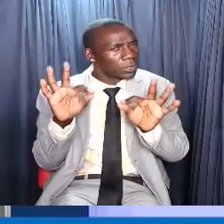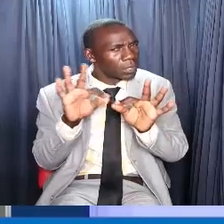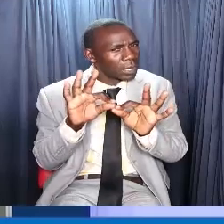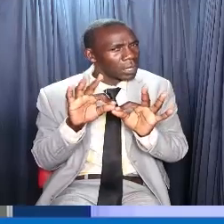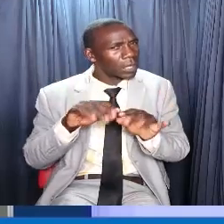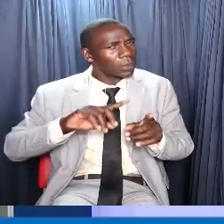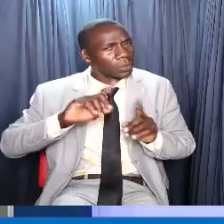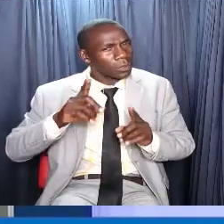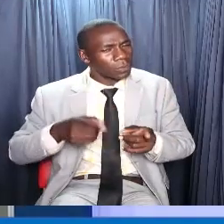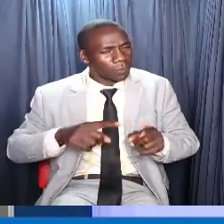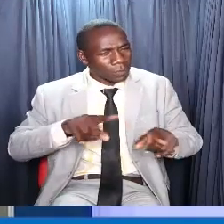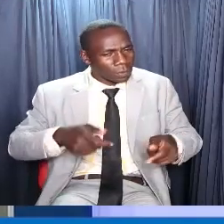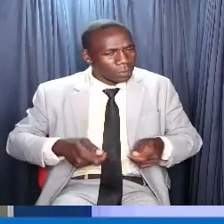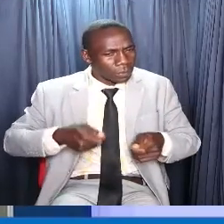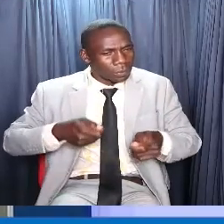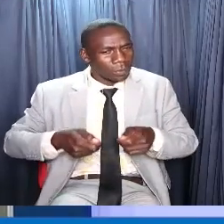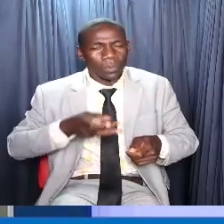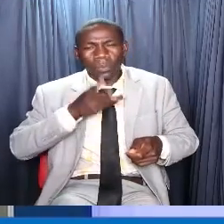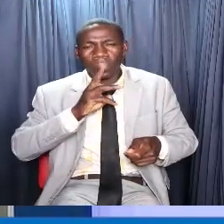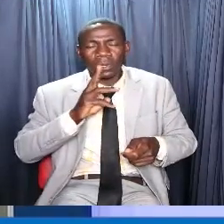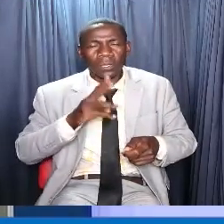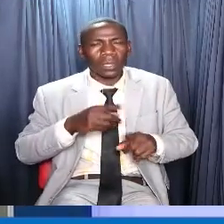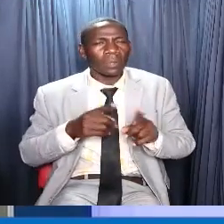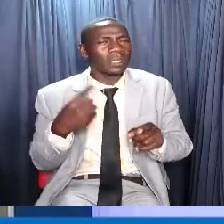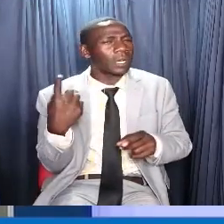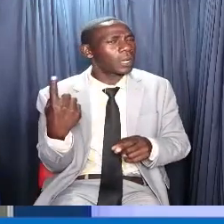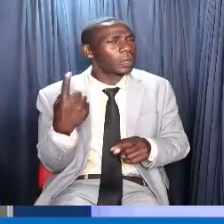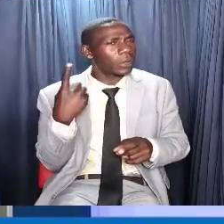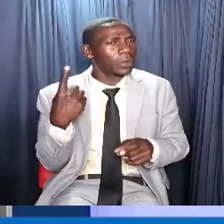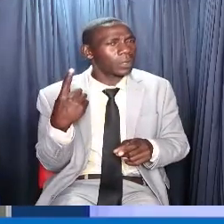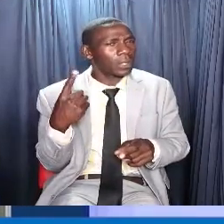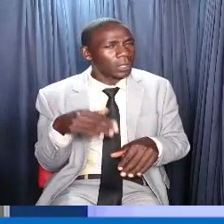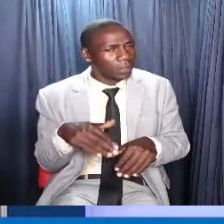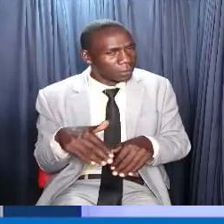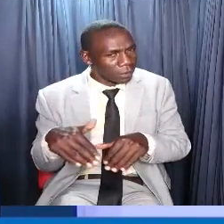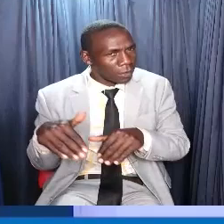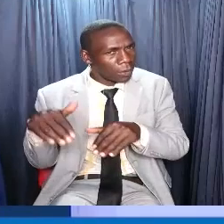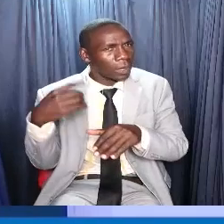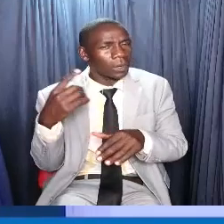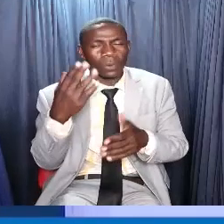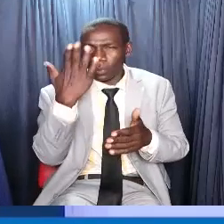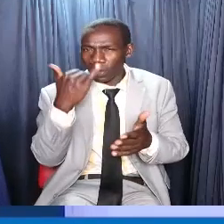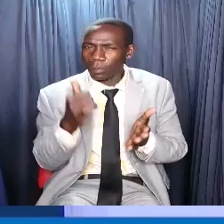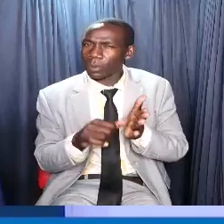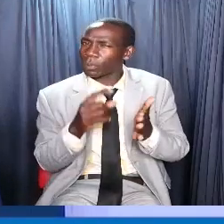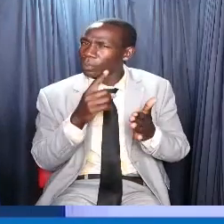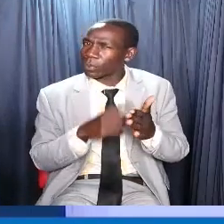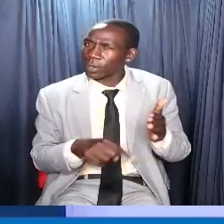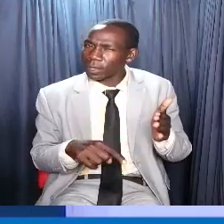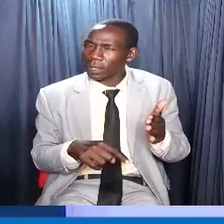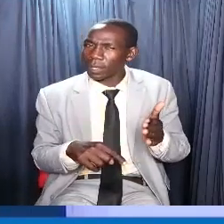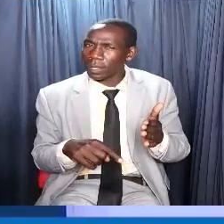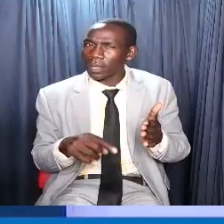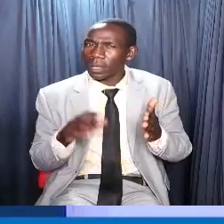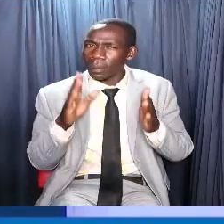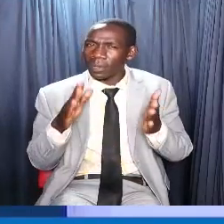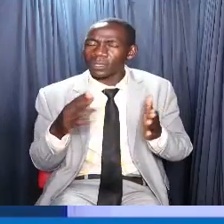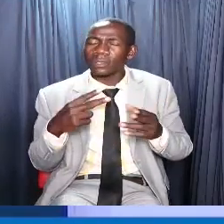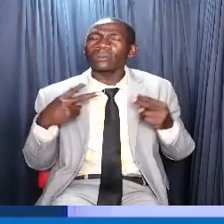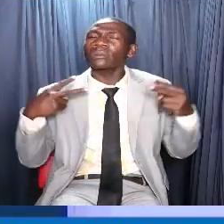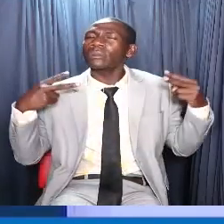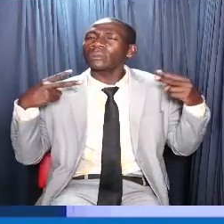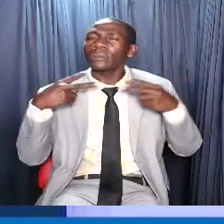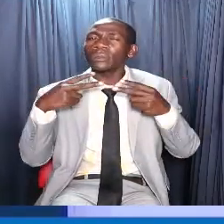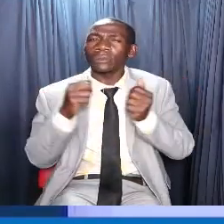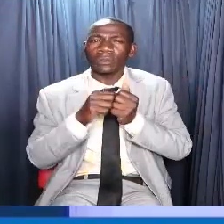She used to go to the river with her fellows. Kuchota maji leo yeye. At least to fetch water. Peke yake ana nini? Today she is just alone. What is happening here? Mtu amezongwa na